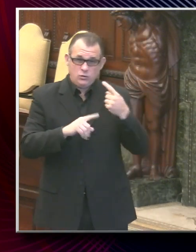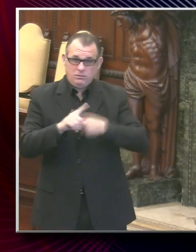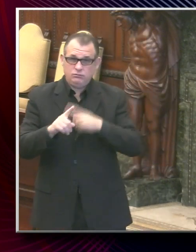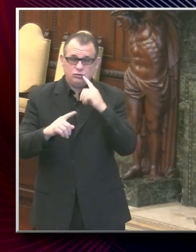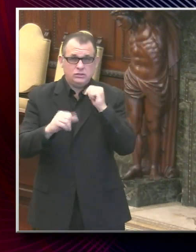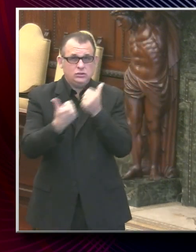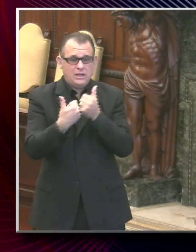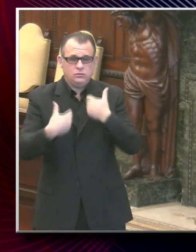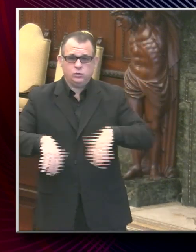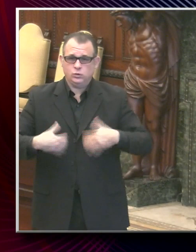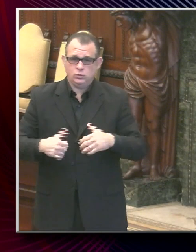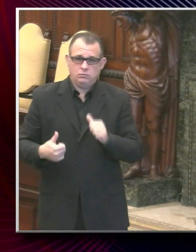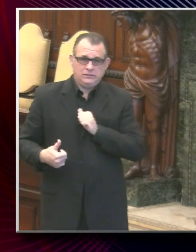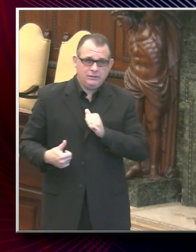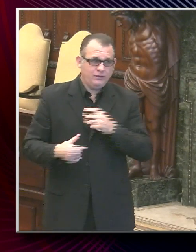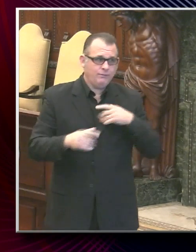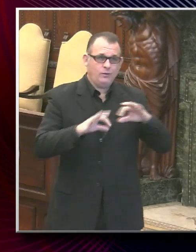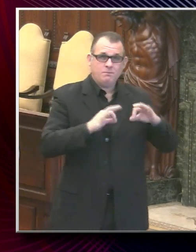for myself and my family.